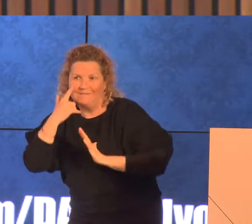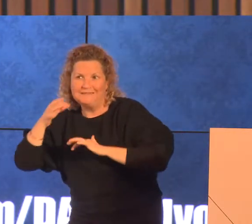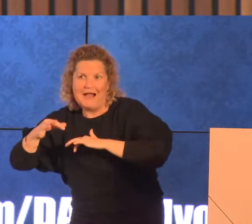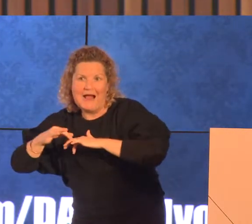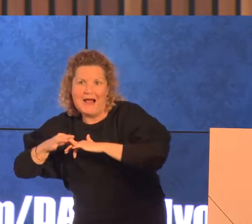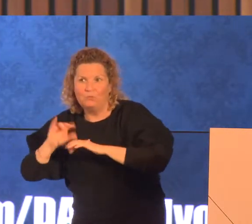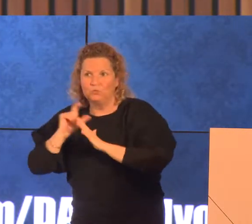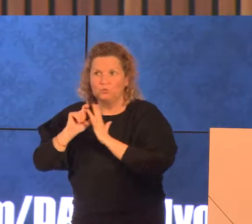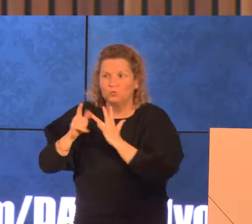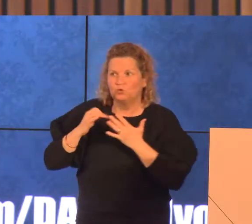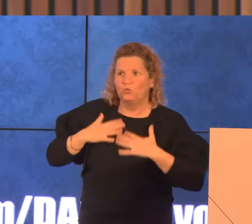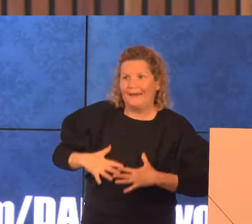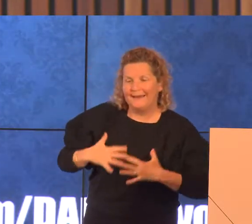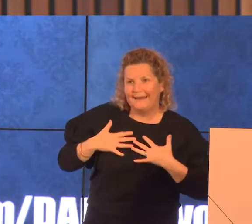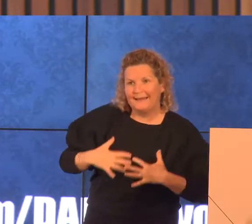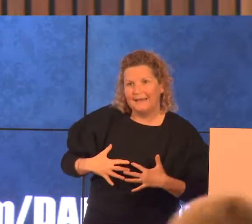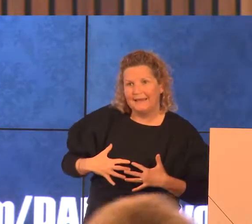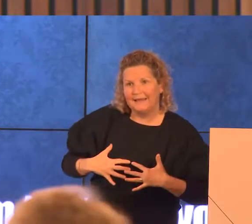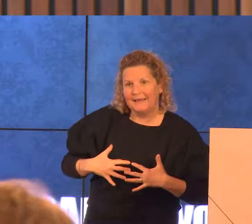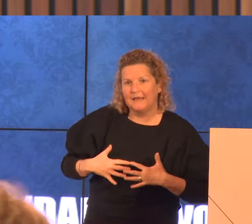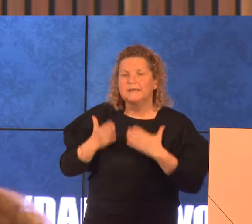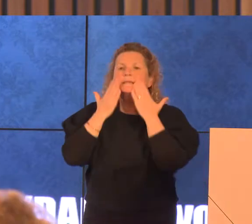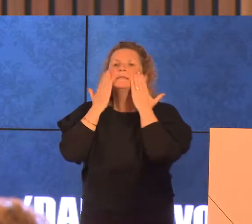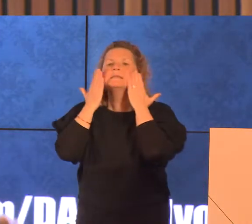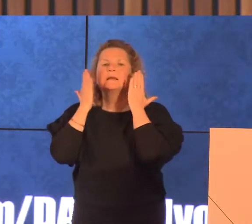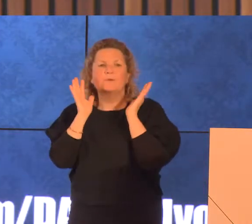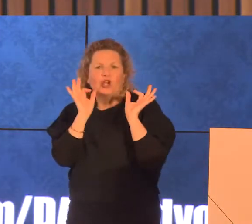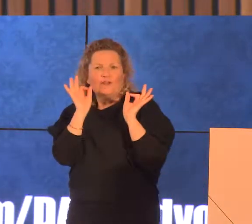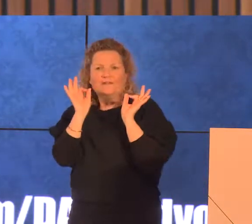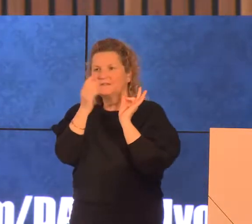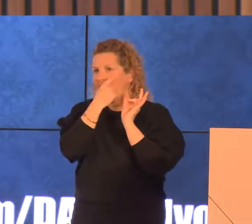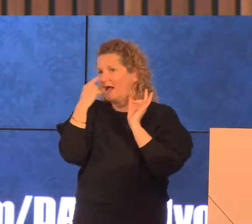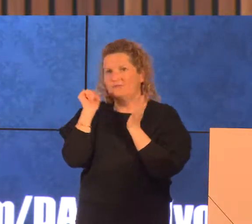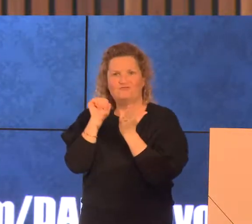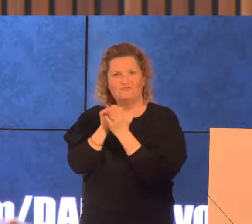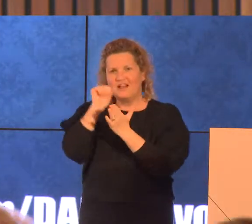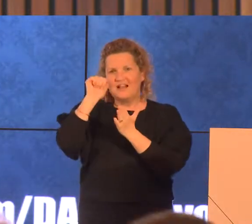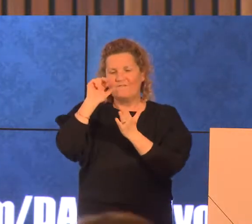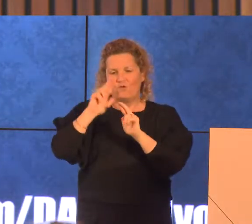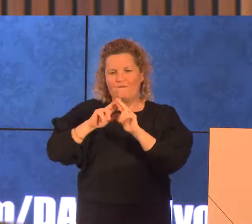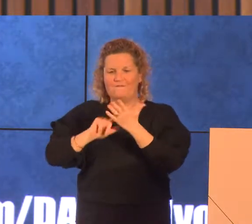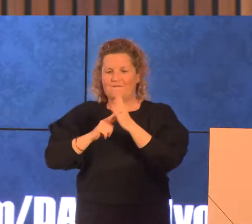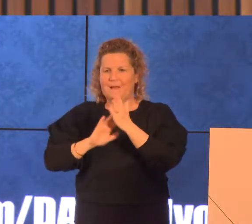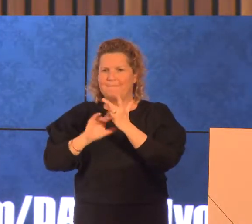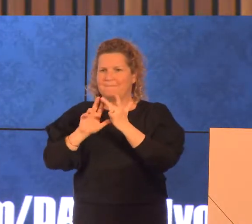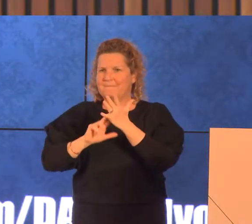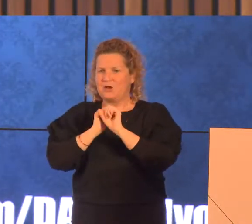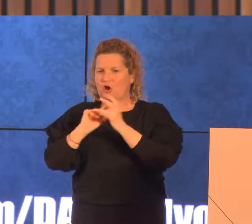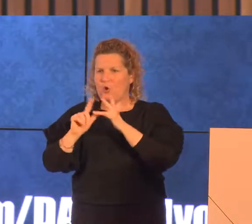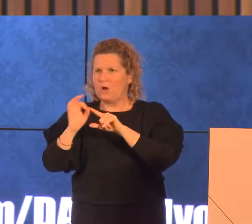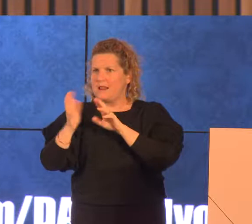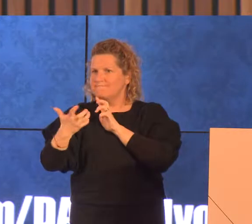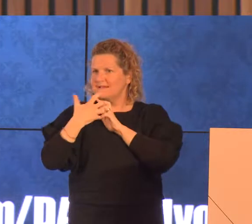what to wear, whether I have the skin tone and eyes for the flamingo, I'm not